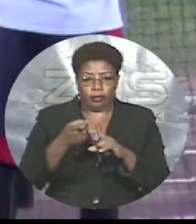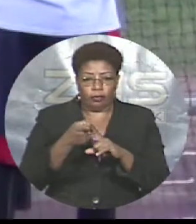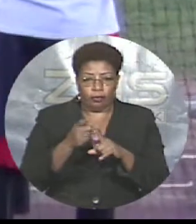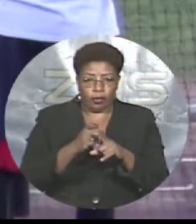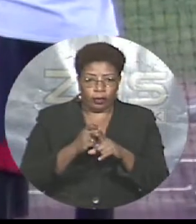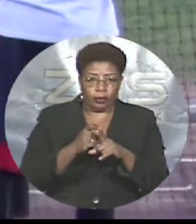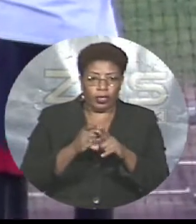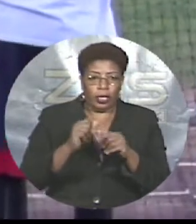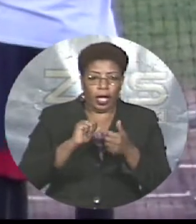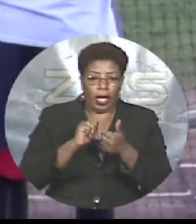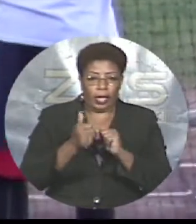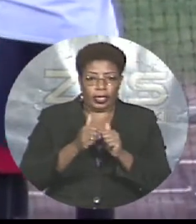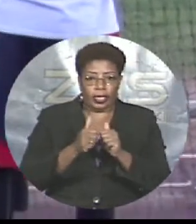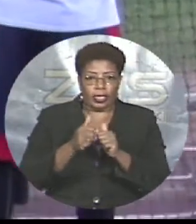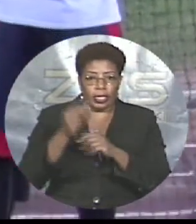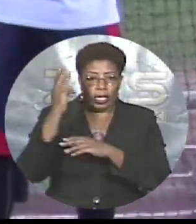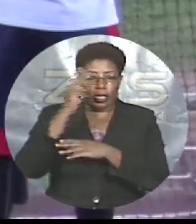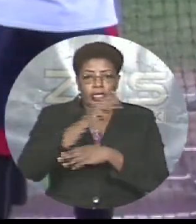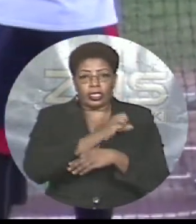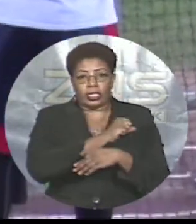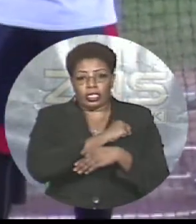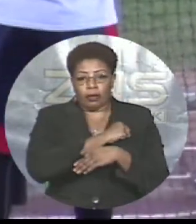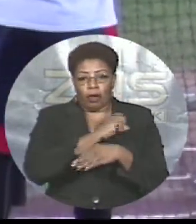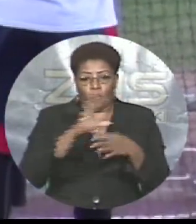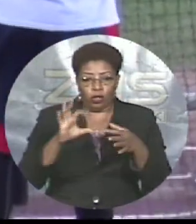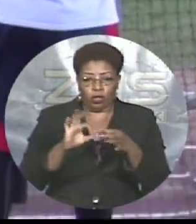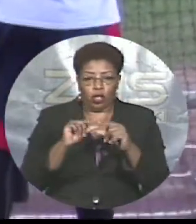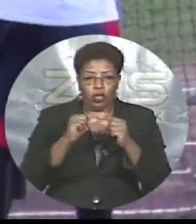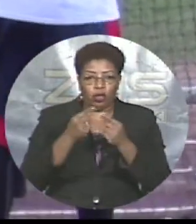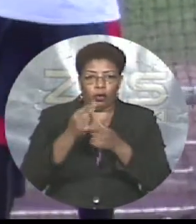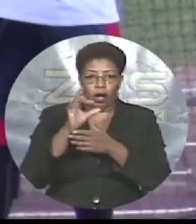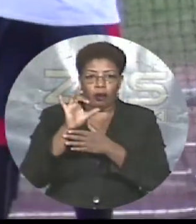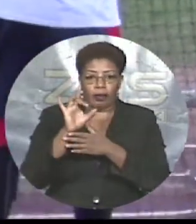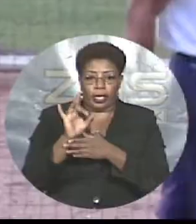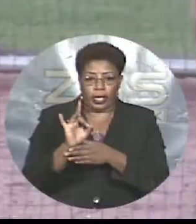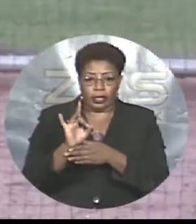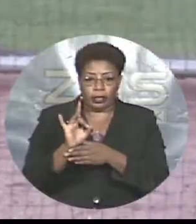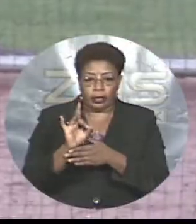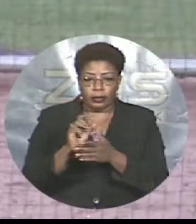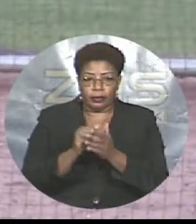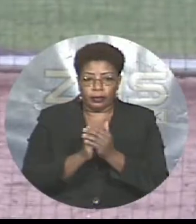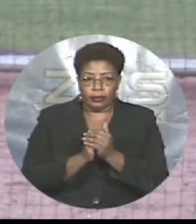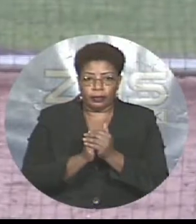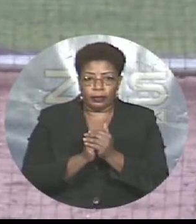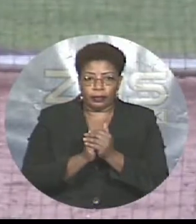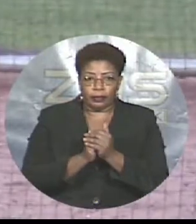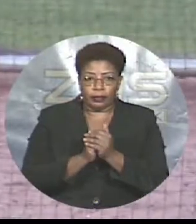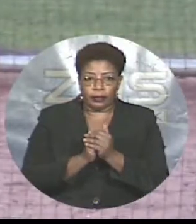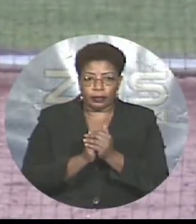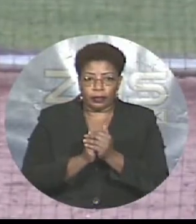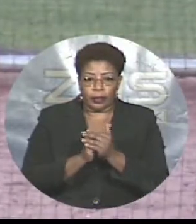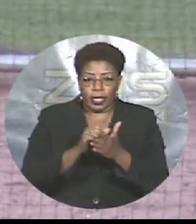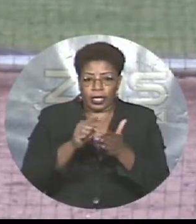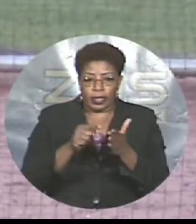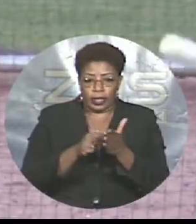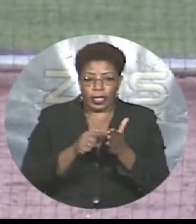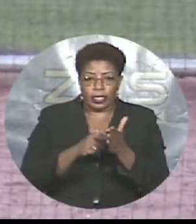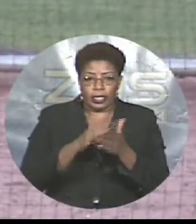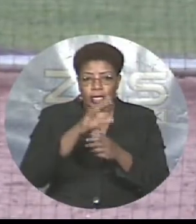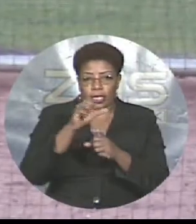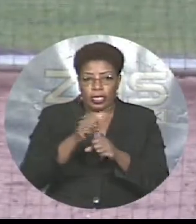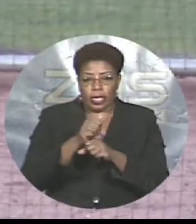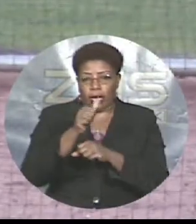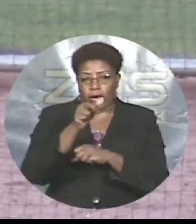minors, Anthony Seymour will join a group of 8 Atlanta Brave prospects on the Peoria Javelinas in this year's Arizona Fall